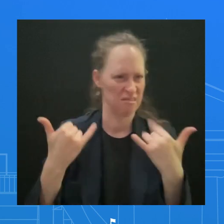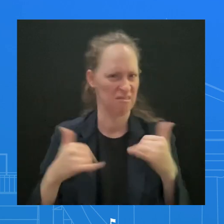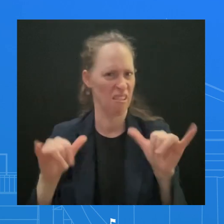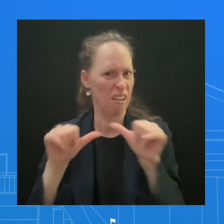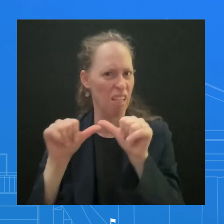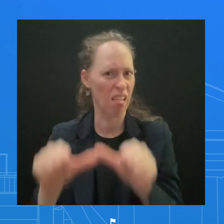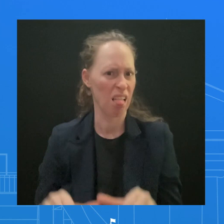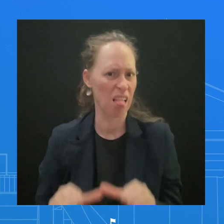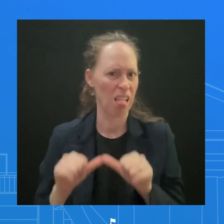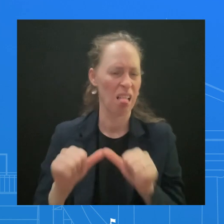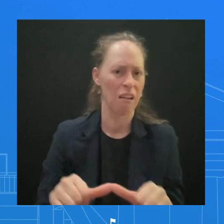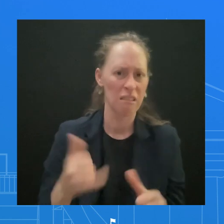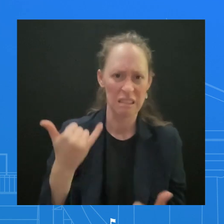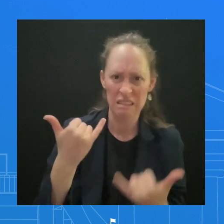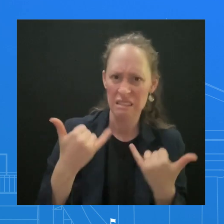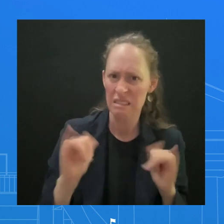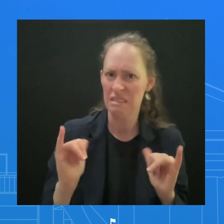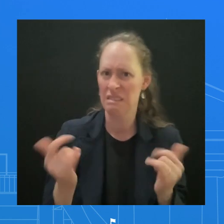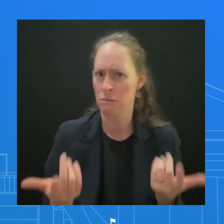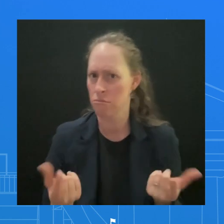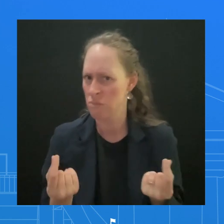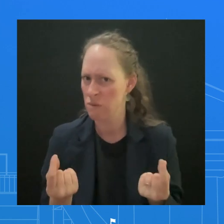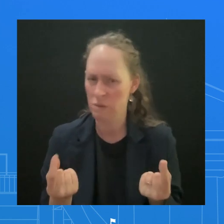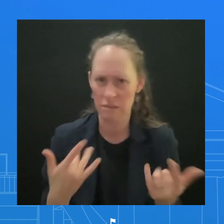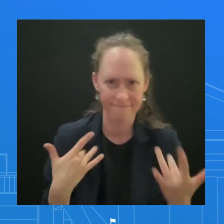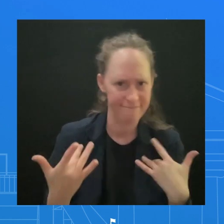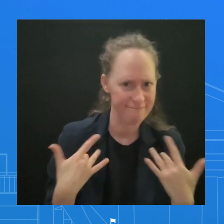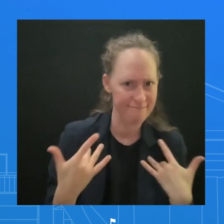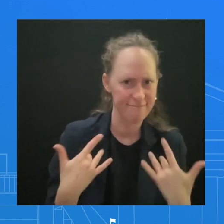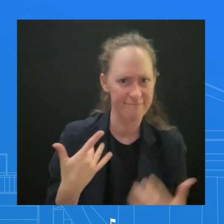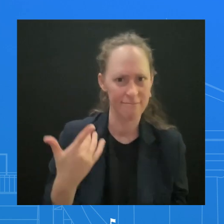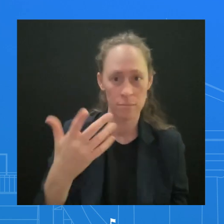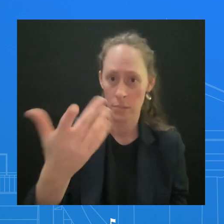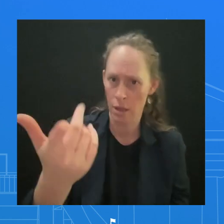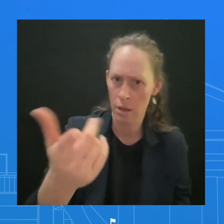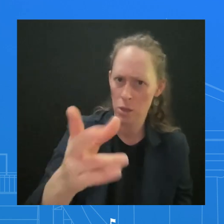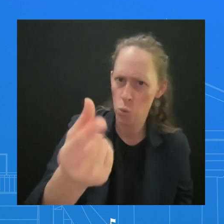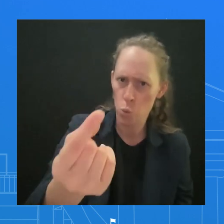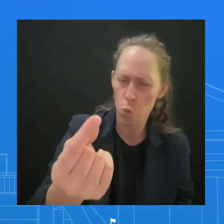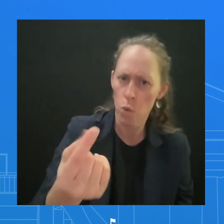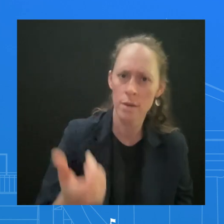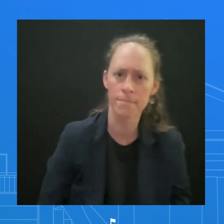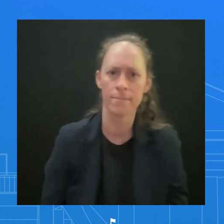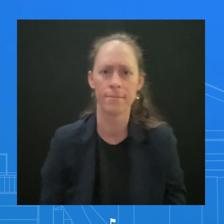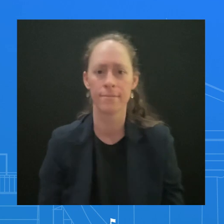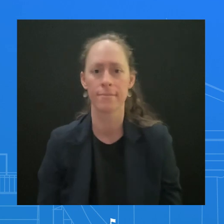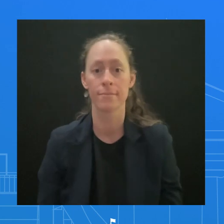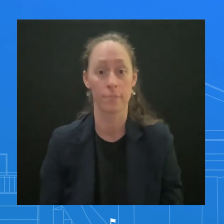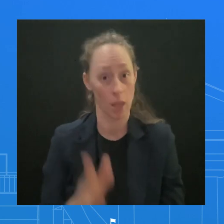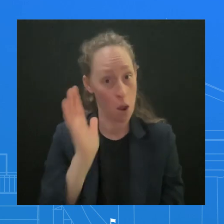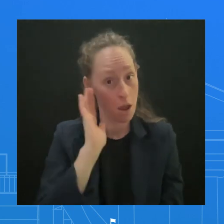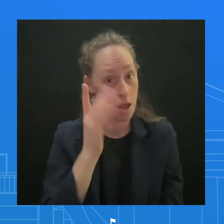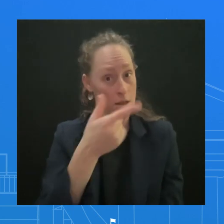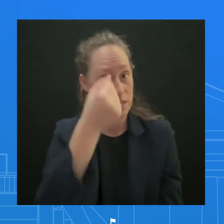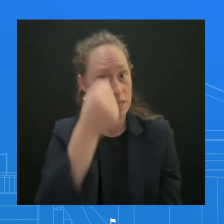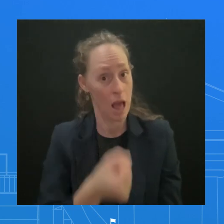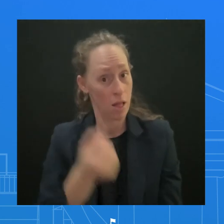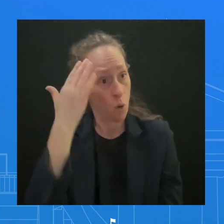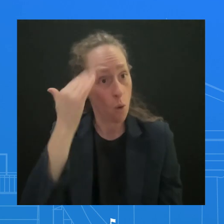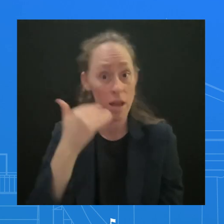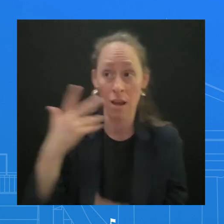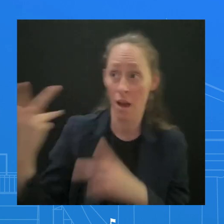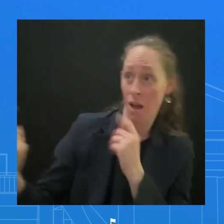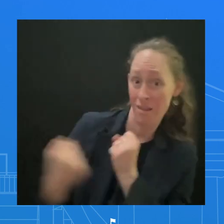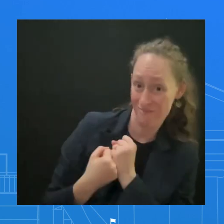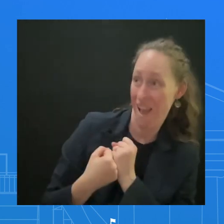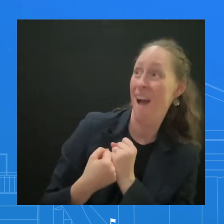specifically discussed at the U.S.-South Korea cybersecurity talks this week? Well,